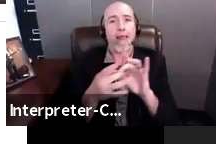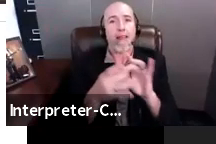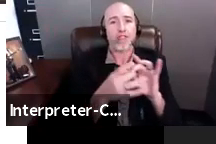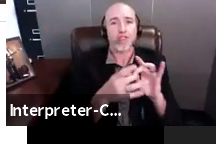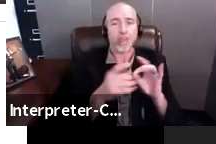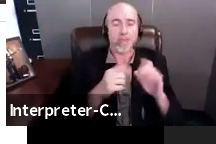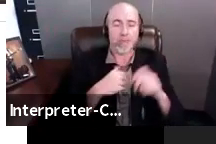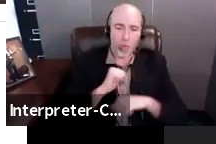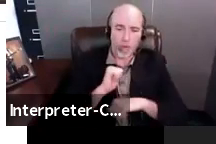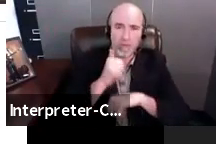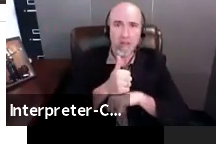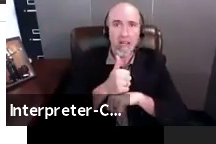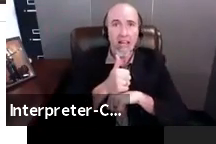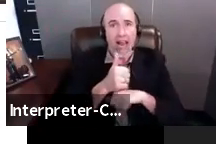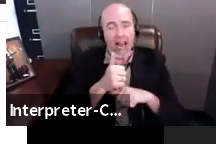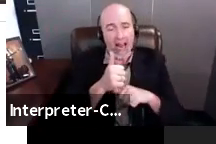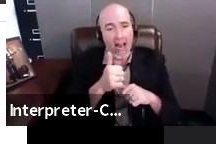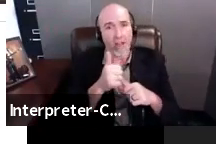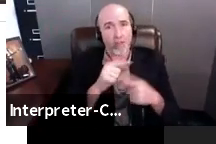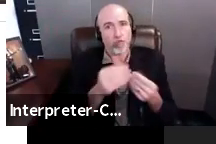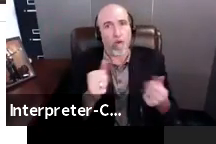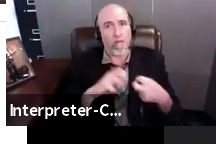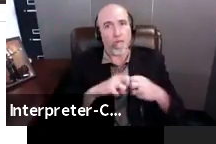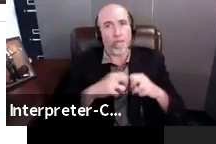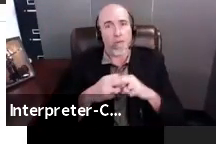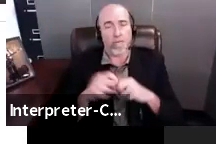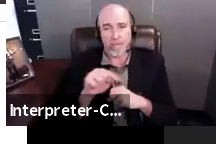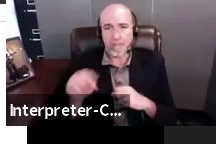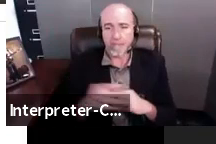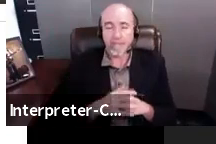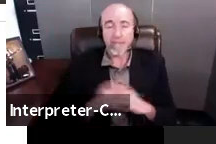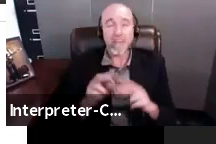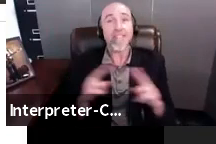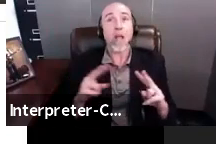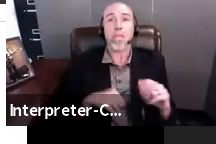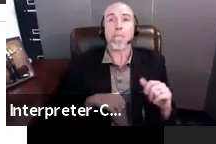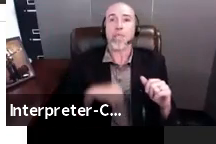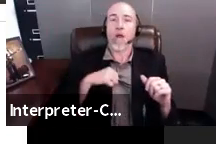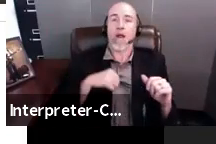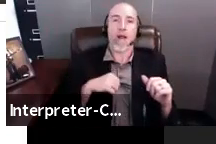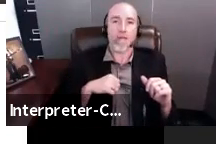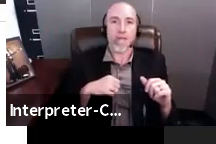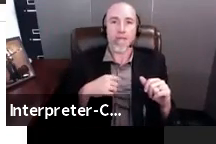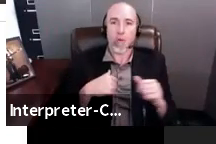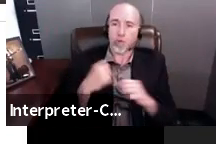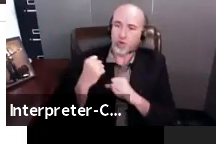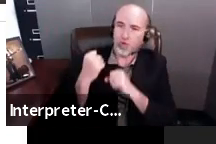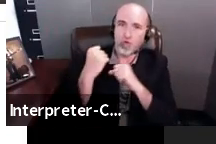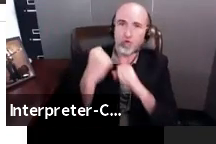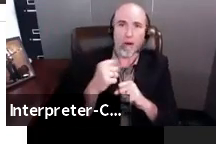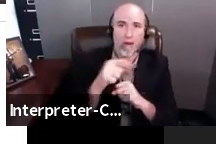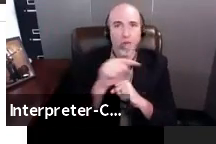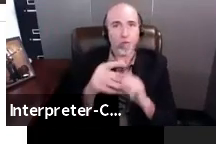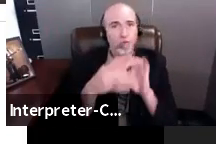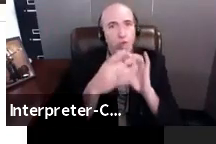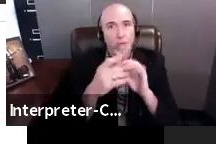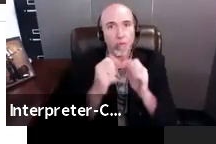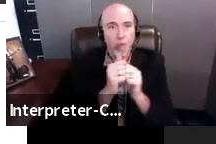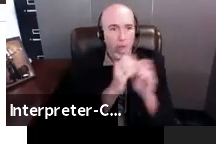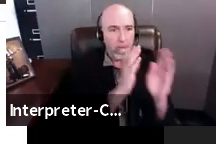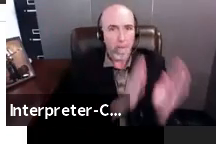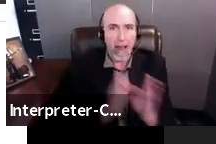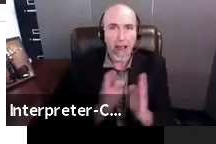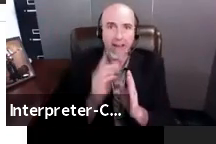in our communities to solve these challenges. And I'm very proud that we strengthen those relationships through the planning of this